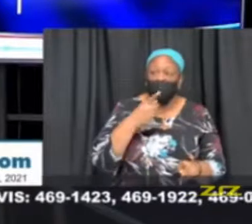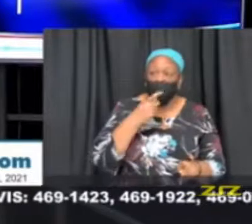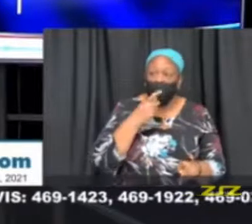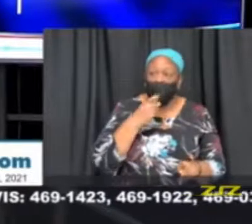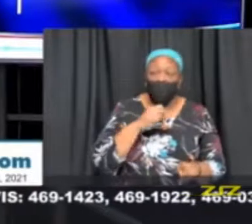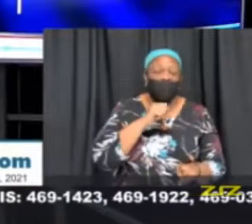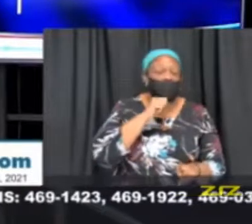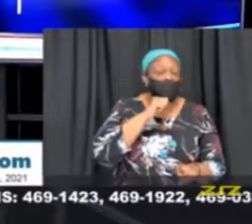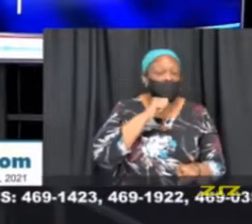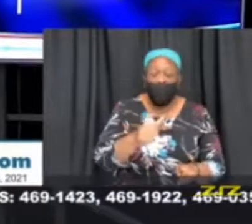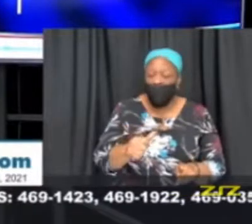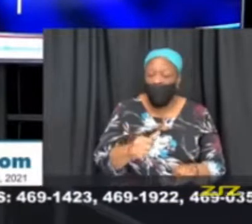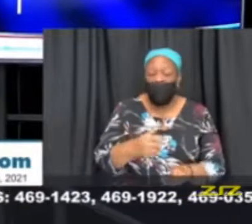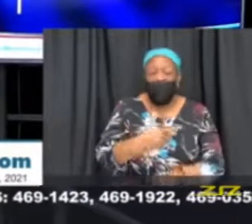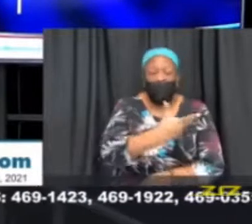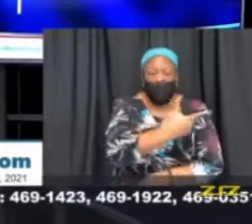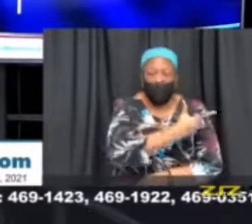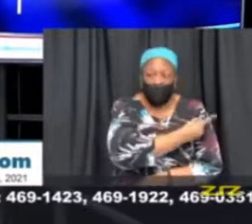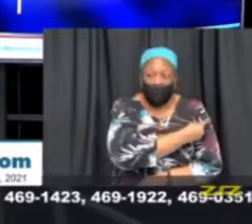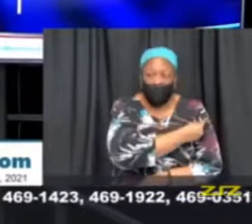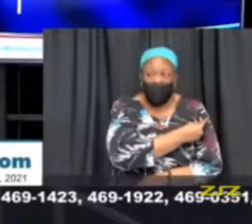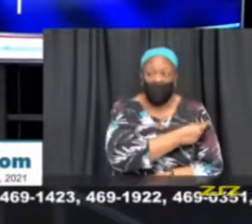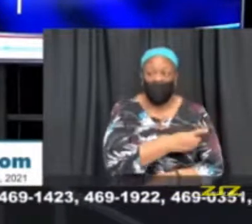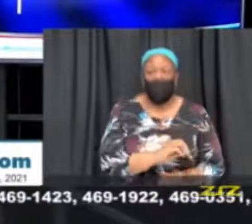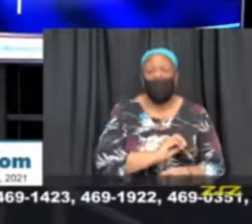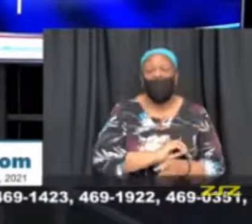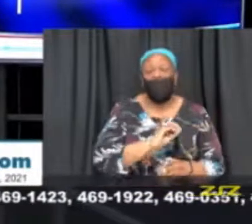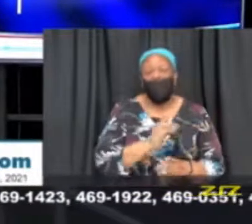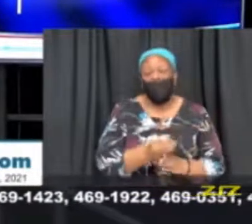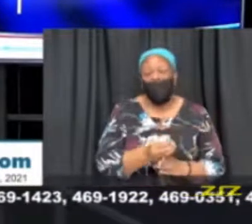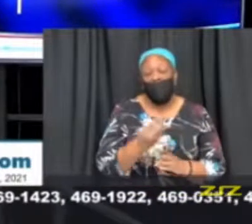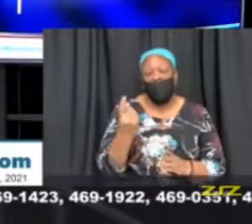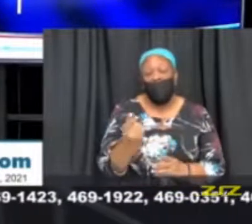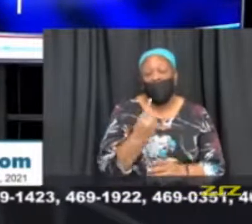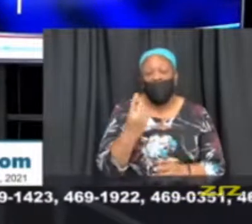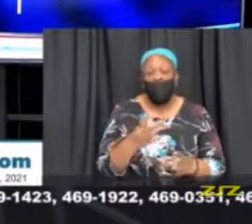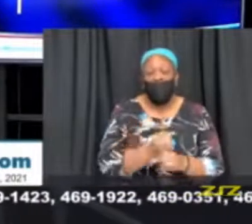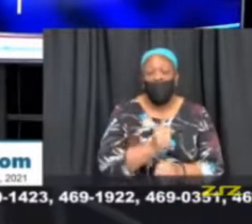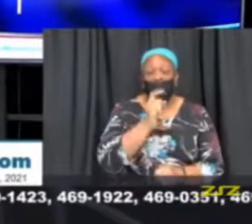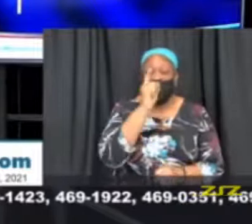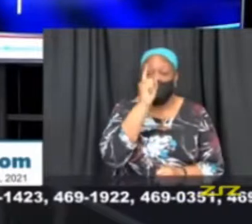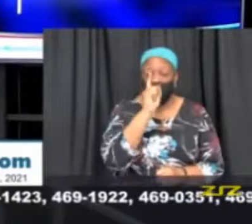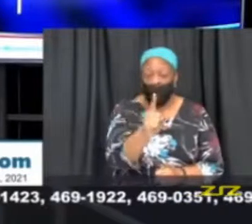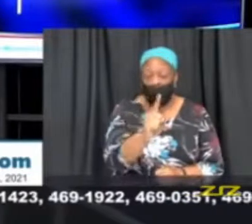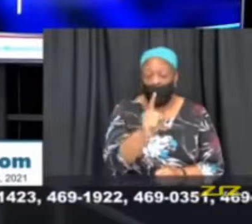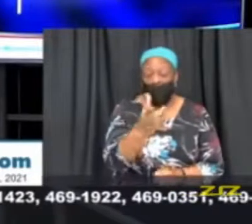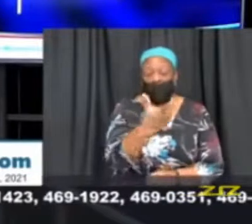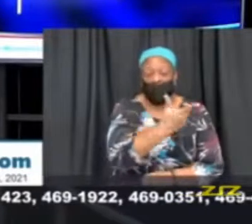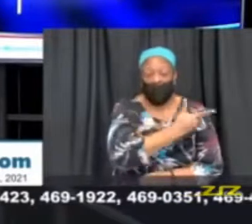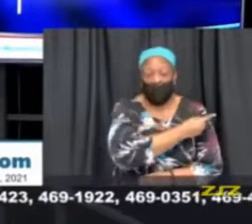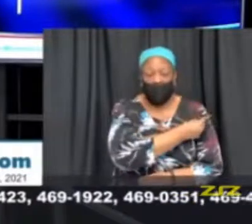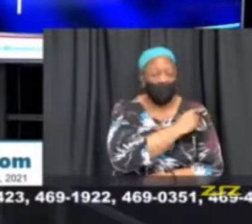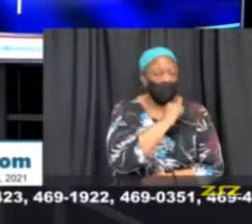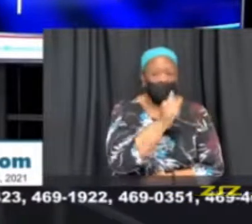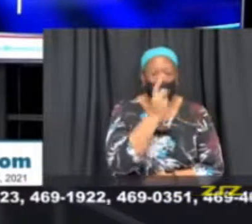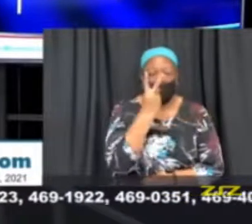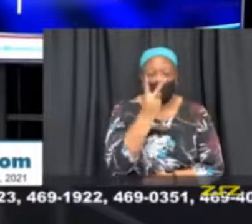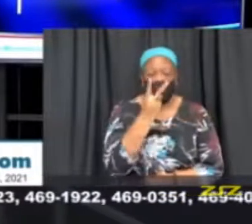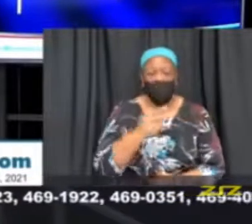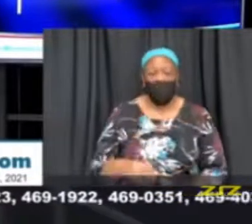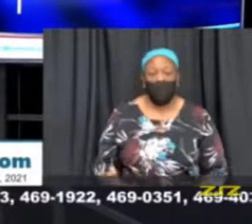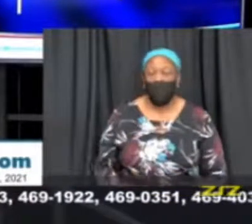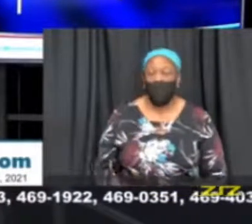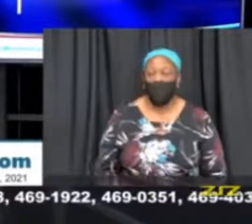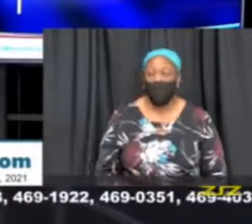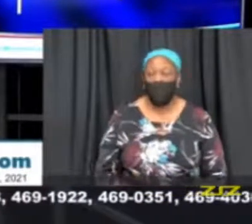not vaccinated or only received their first dose of the vaccination. And the outbreak